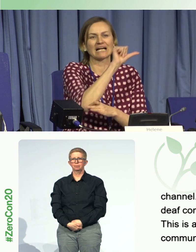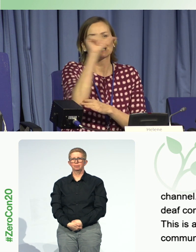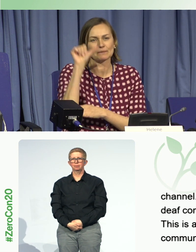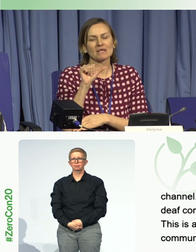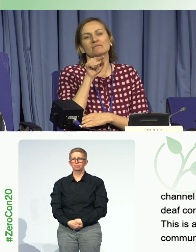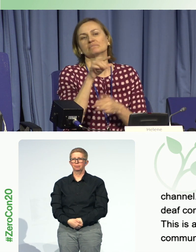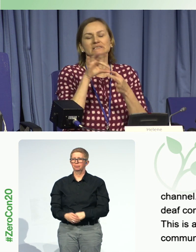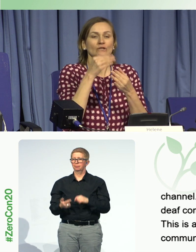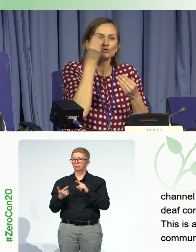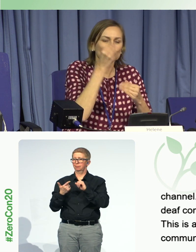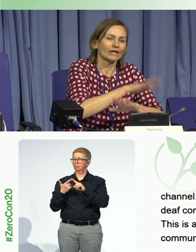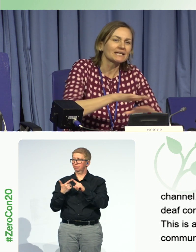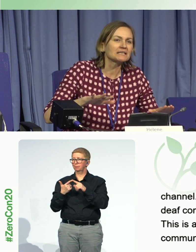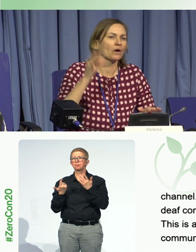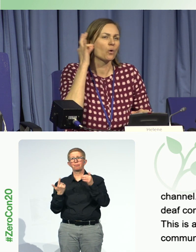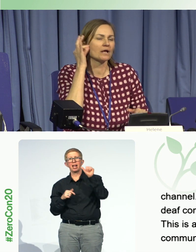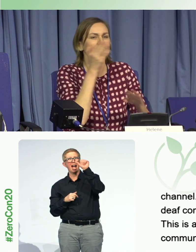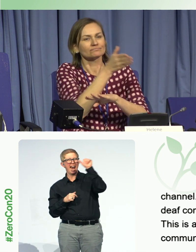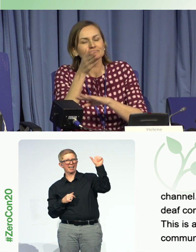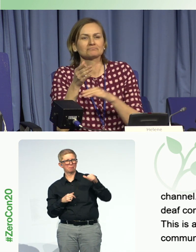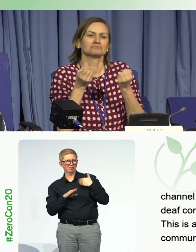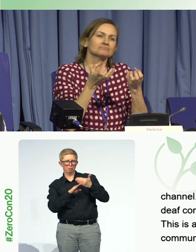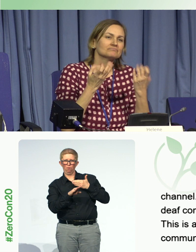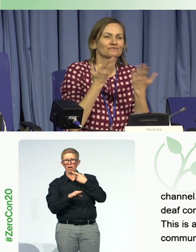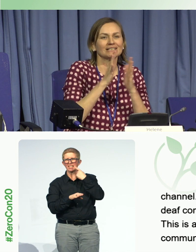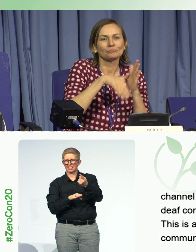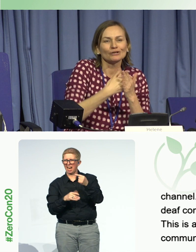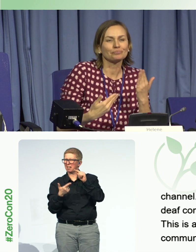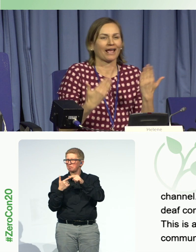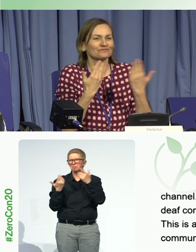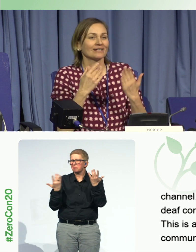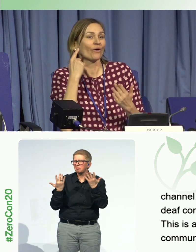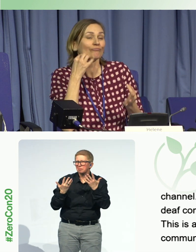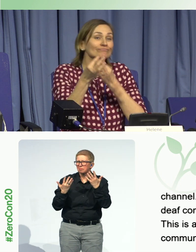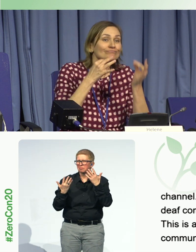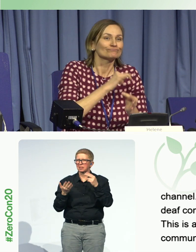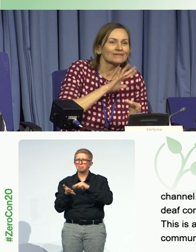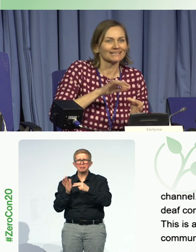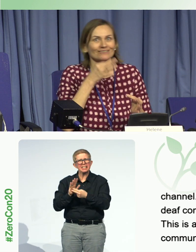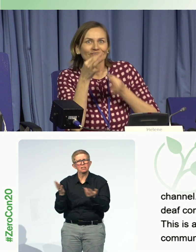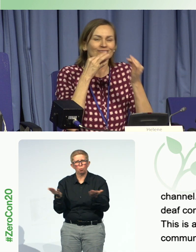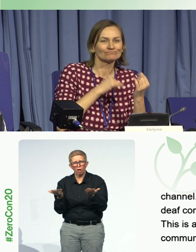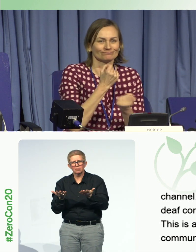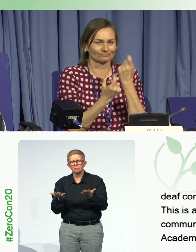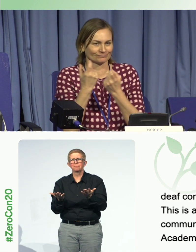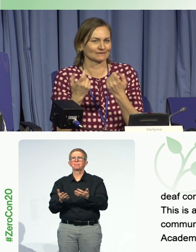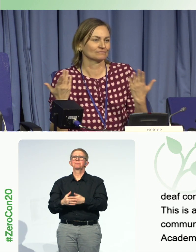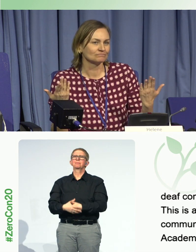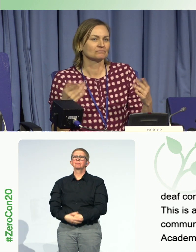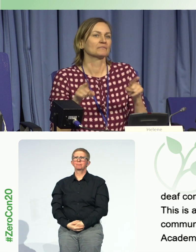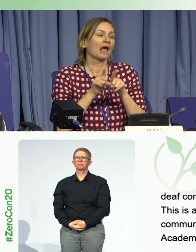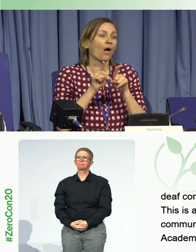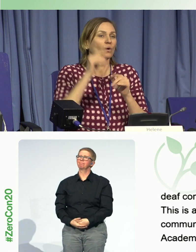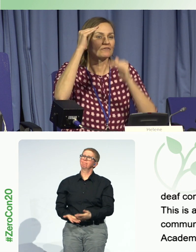The next area I would like to expand on is the academy that we have. So we go